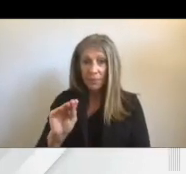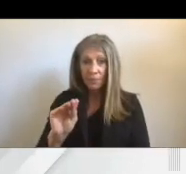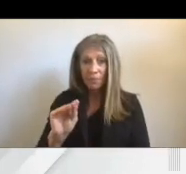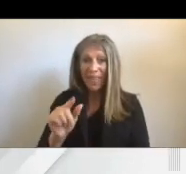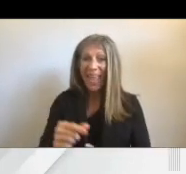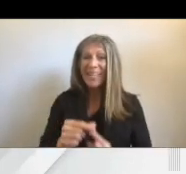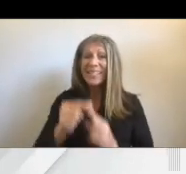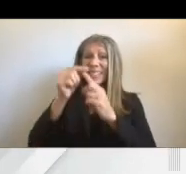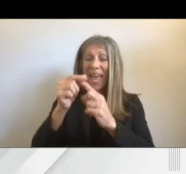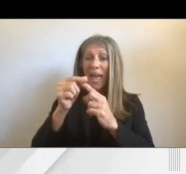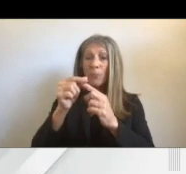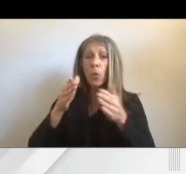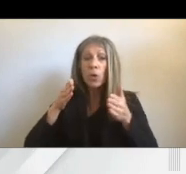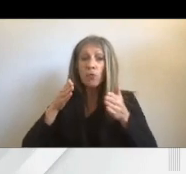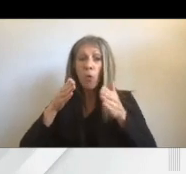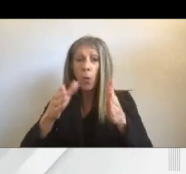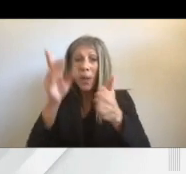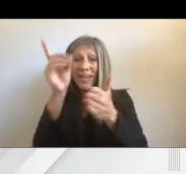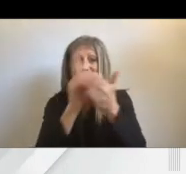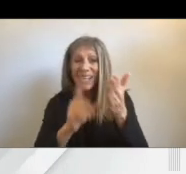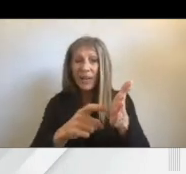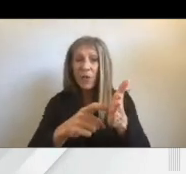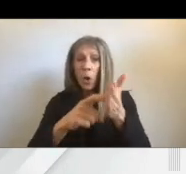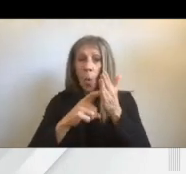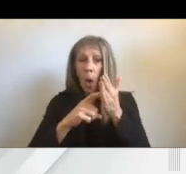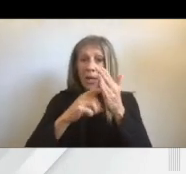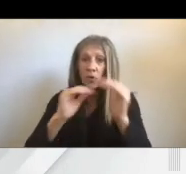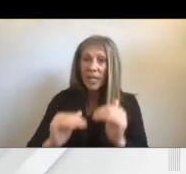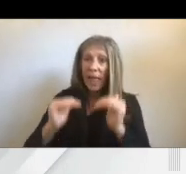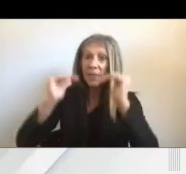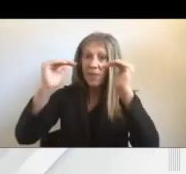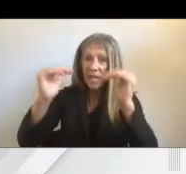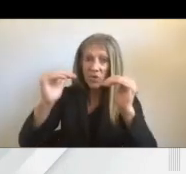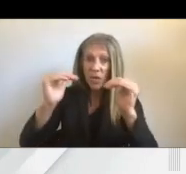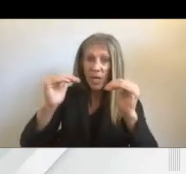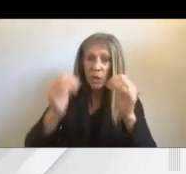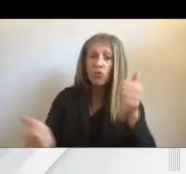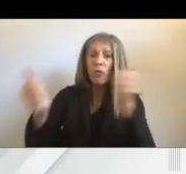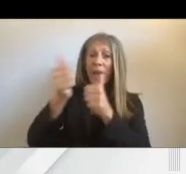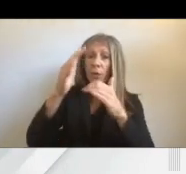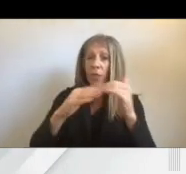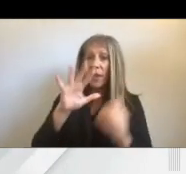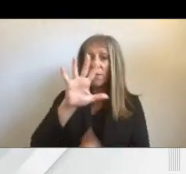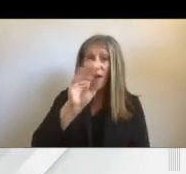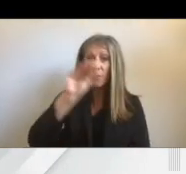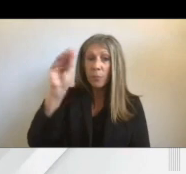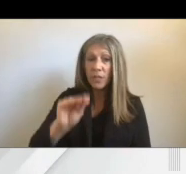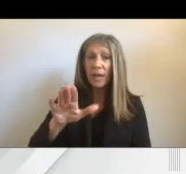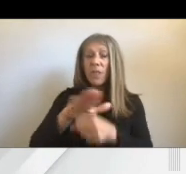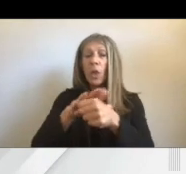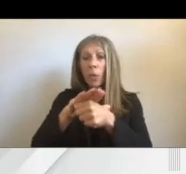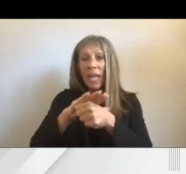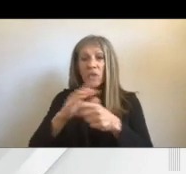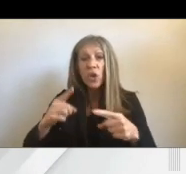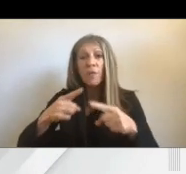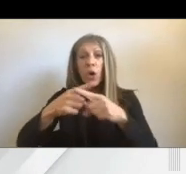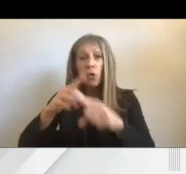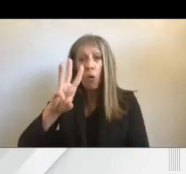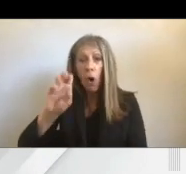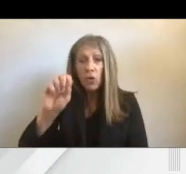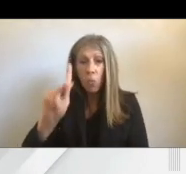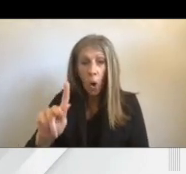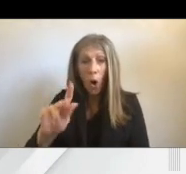except where the roadway design requires super elevation greater than 5% at the location of a crosswalk. In